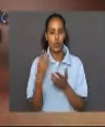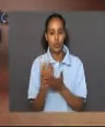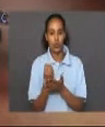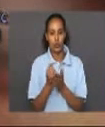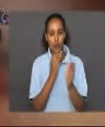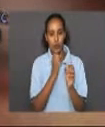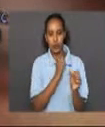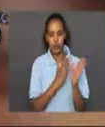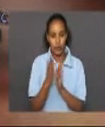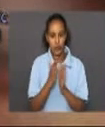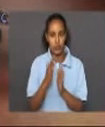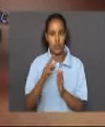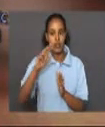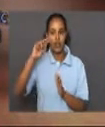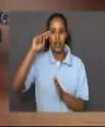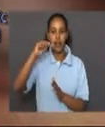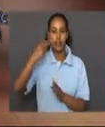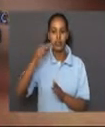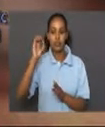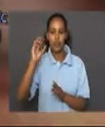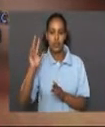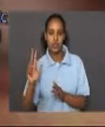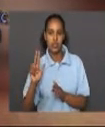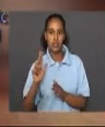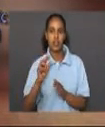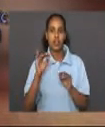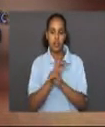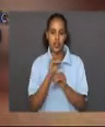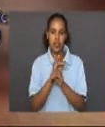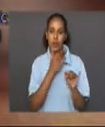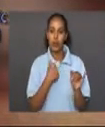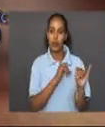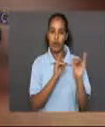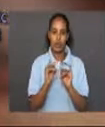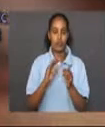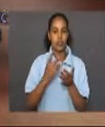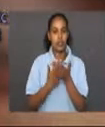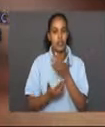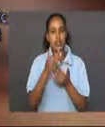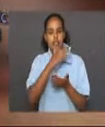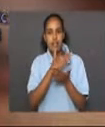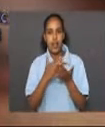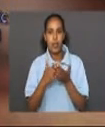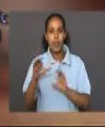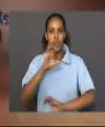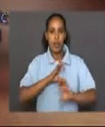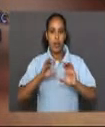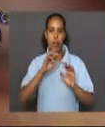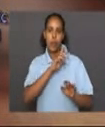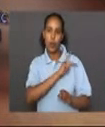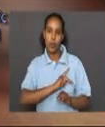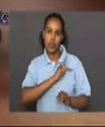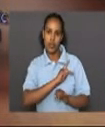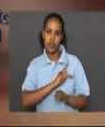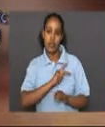produce nitric acid industrially. We will also discuss some of the chemical